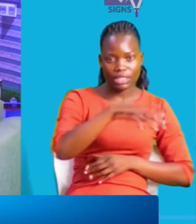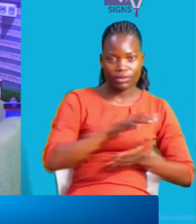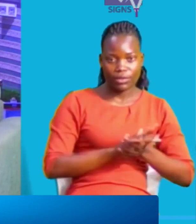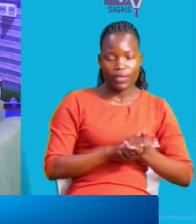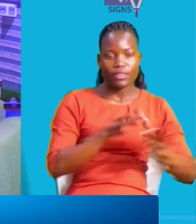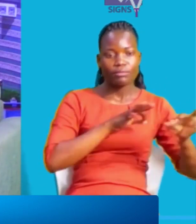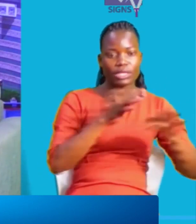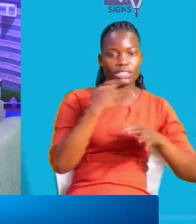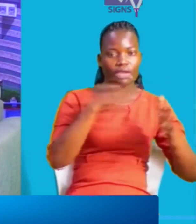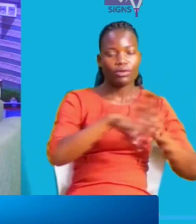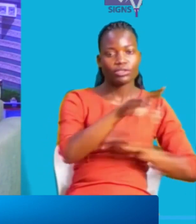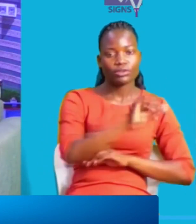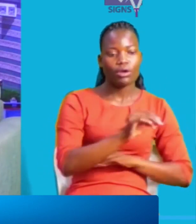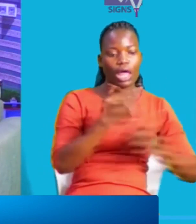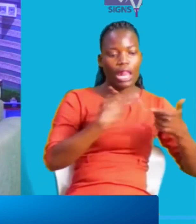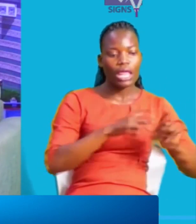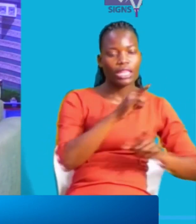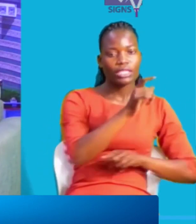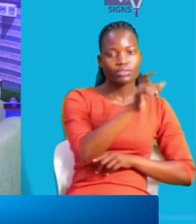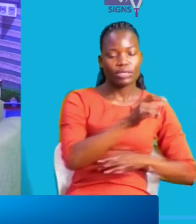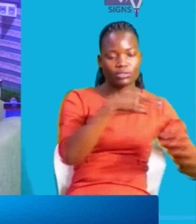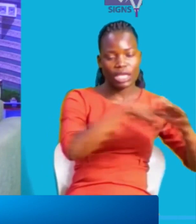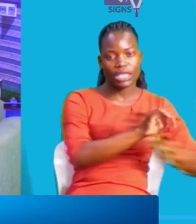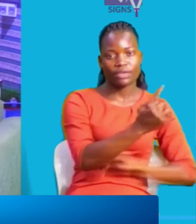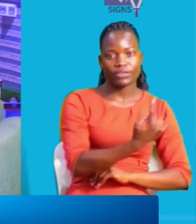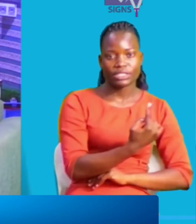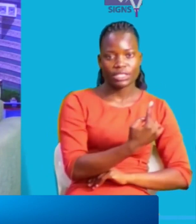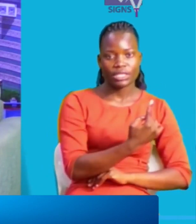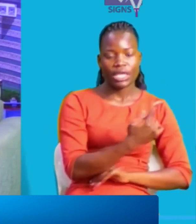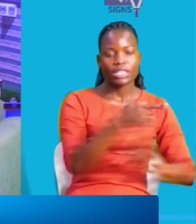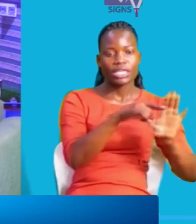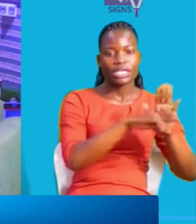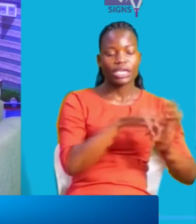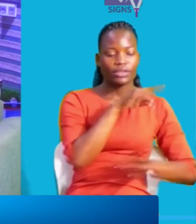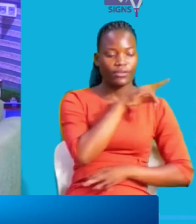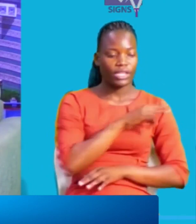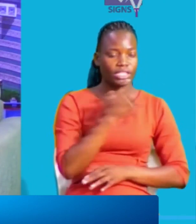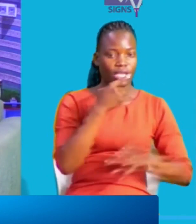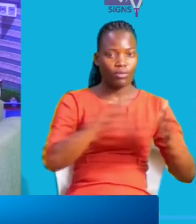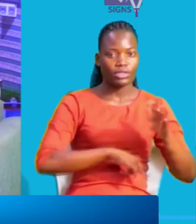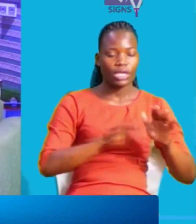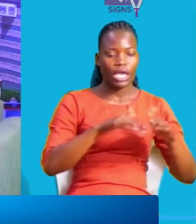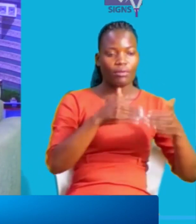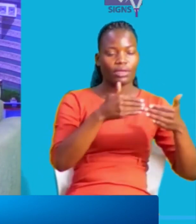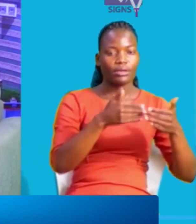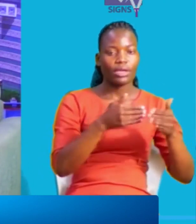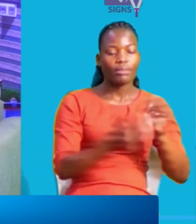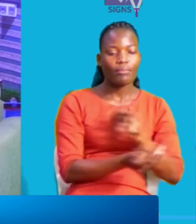Nimeelezana kwamba hapana, wacha huyu boss afanye namna gani? Apite kwanza. The negative attitude ile watasema amepewa kitu